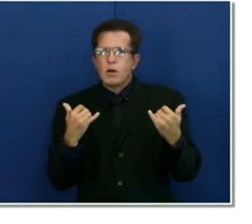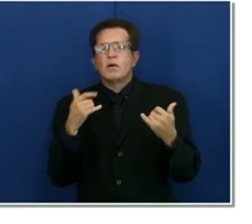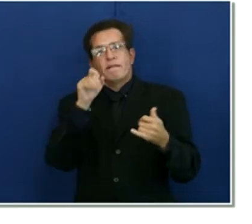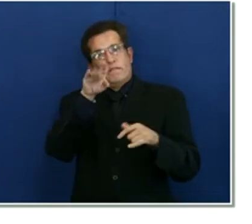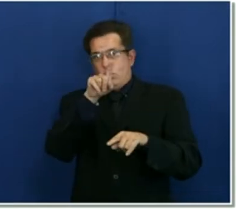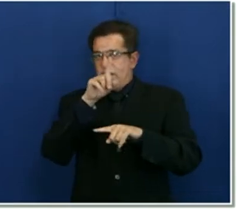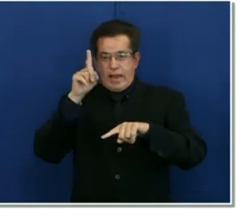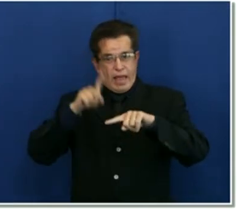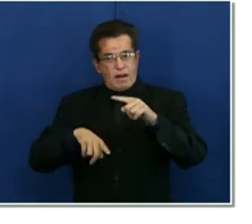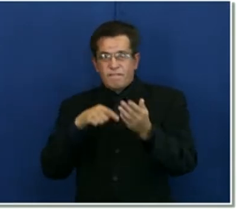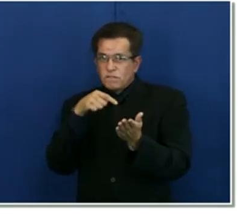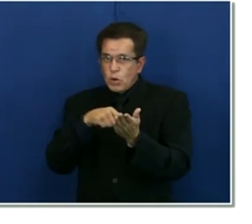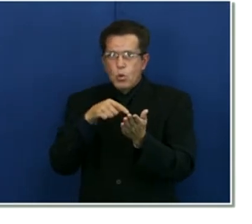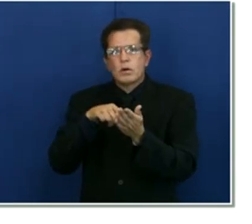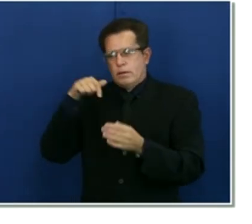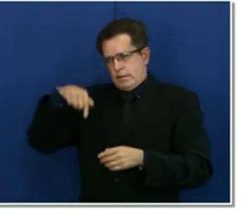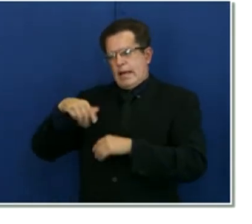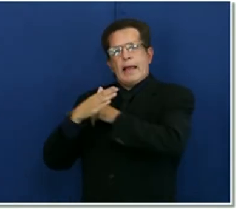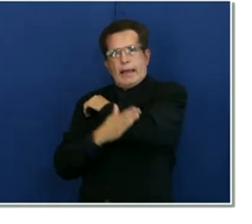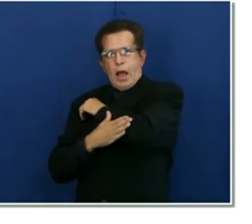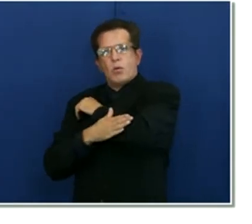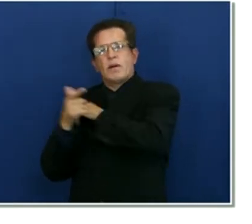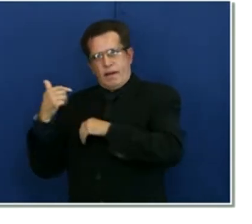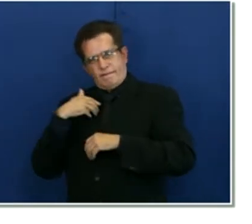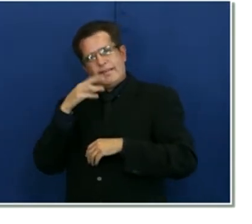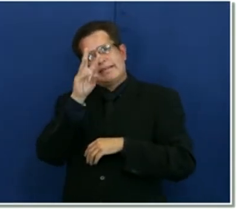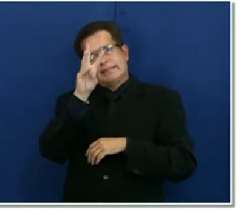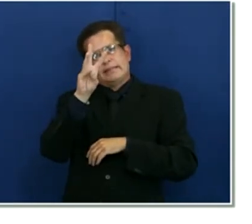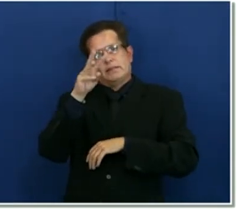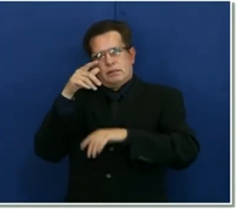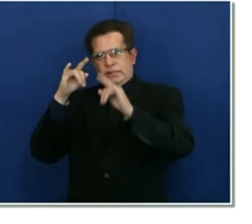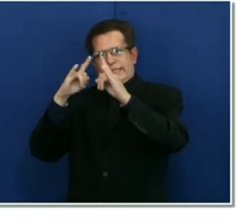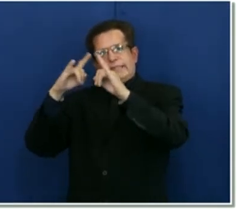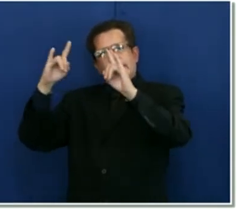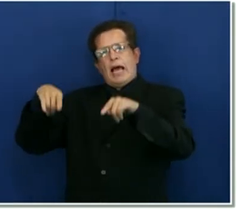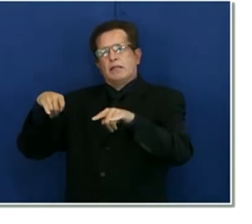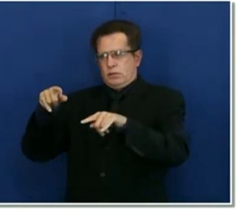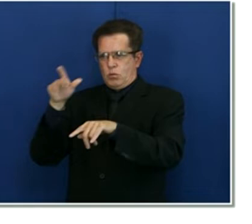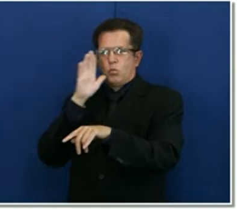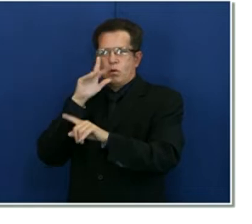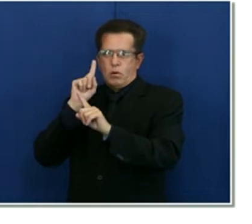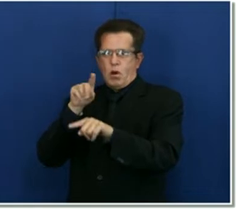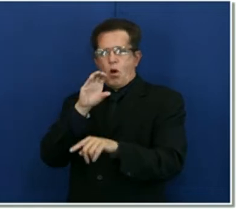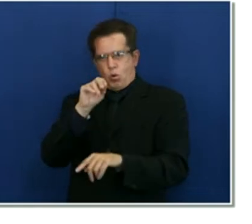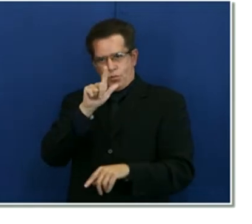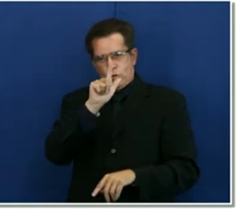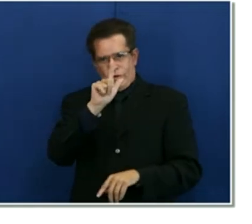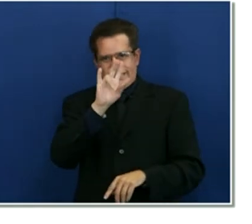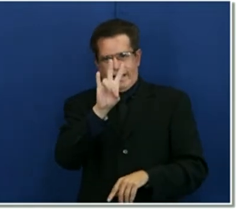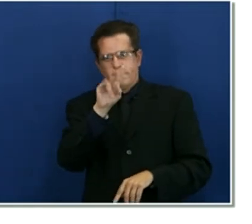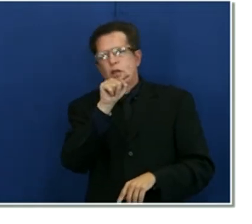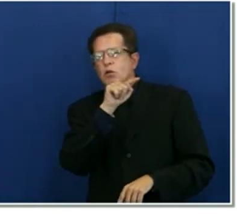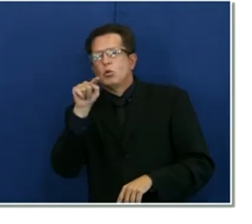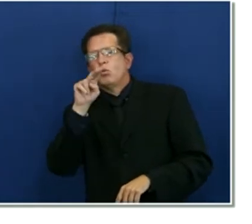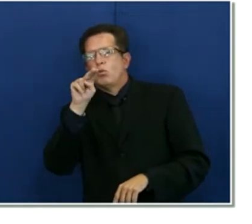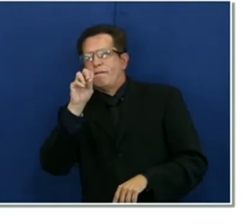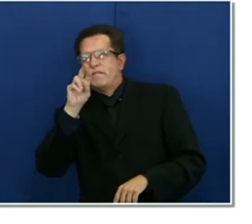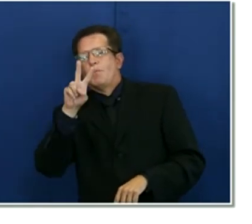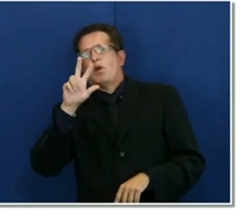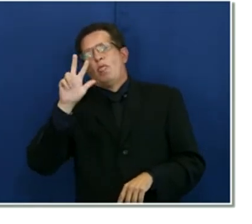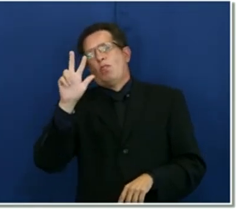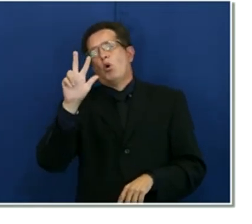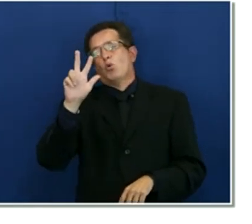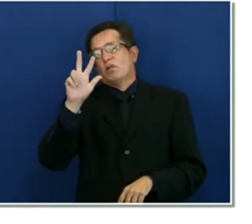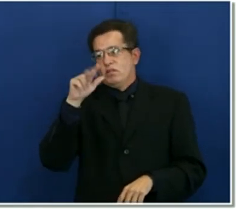the county is offering 6 vaccination sites starting October 27th through November 3rd. We all play